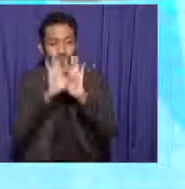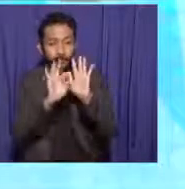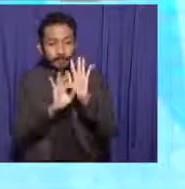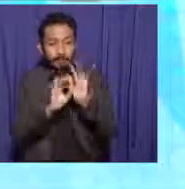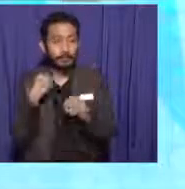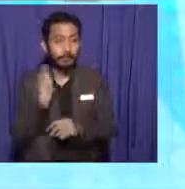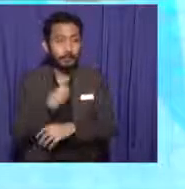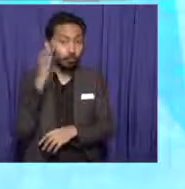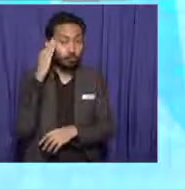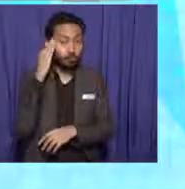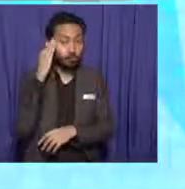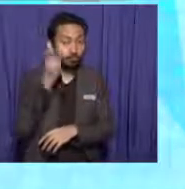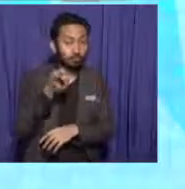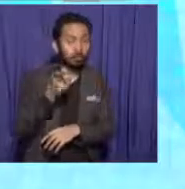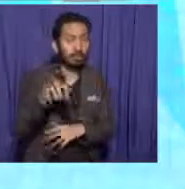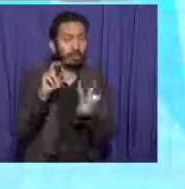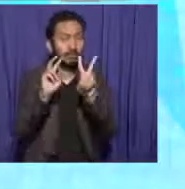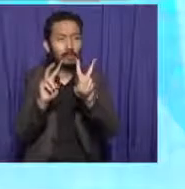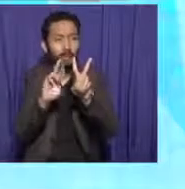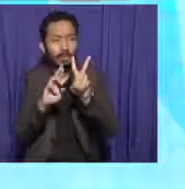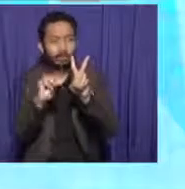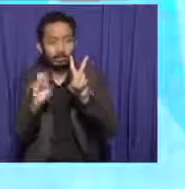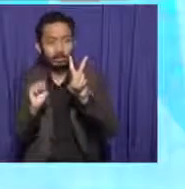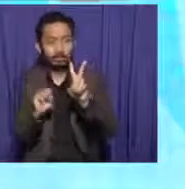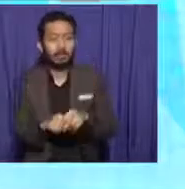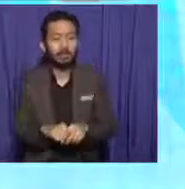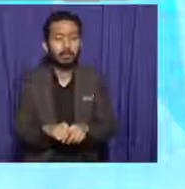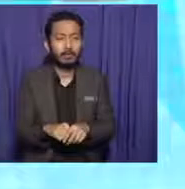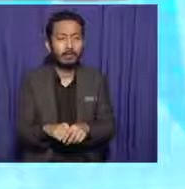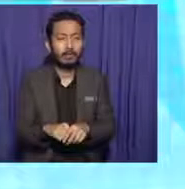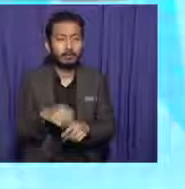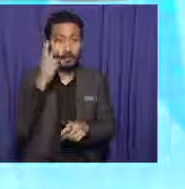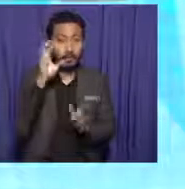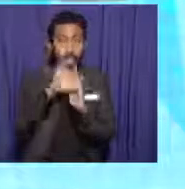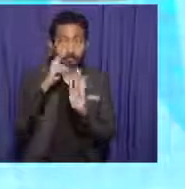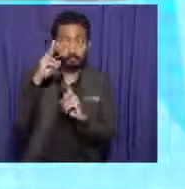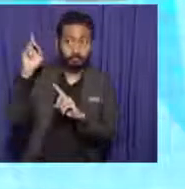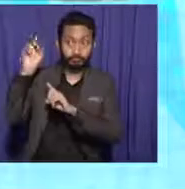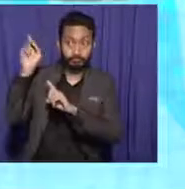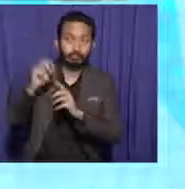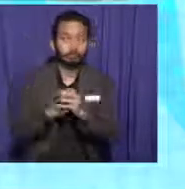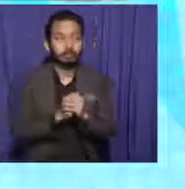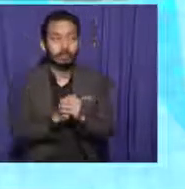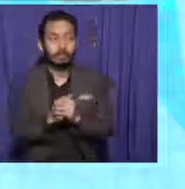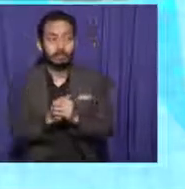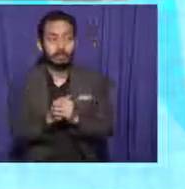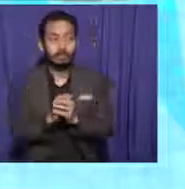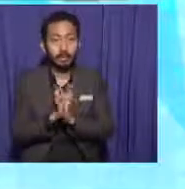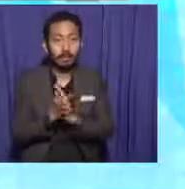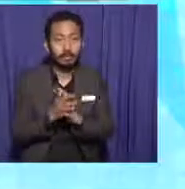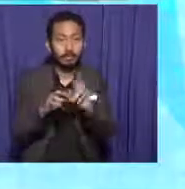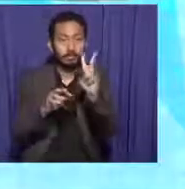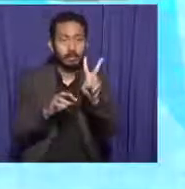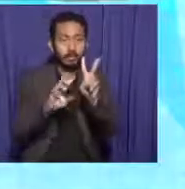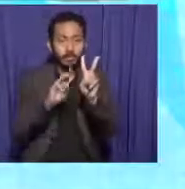Vrms equal to V naught over square root of 2. Thus, the Vrms equal